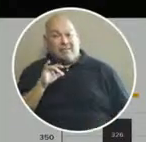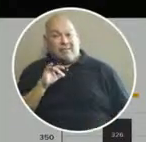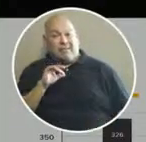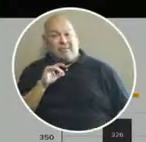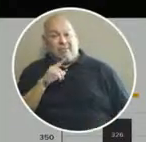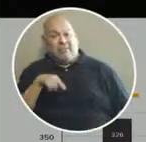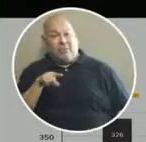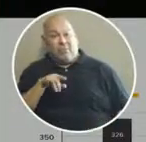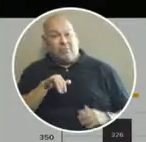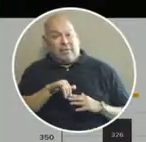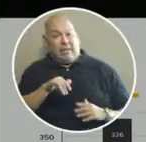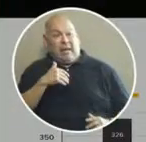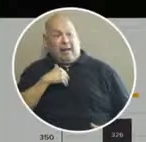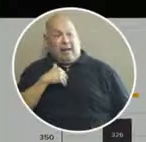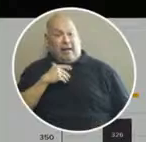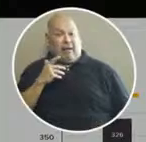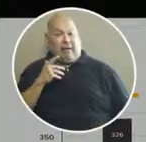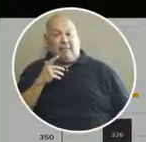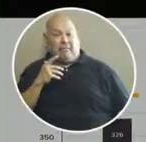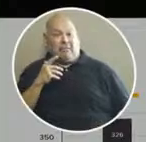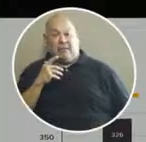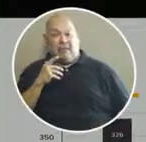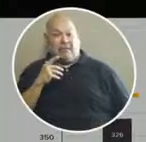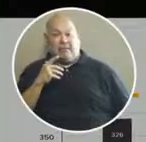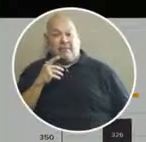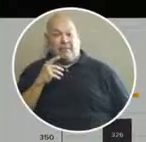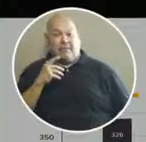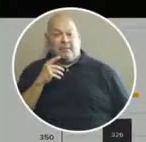those that have congregate